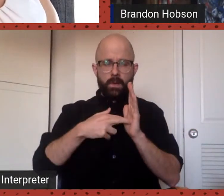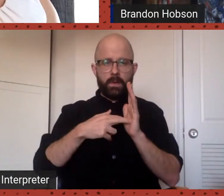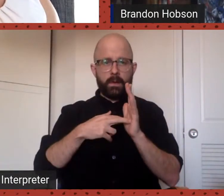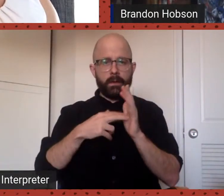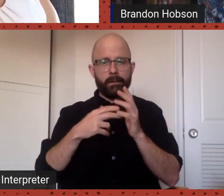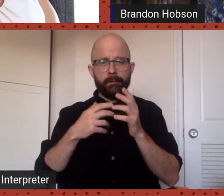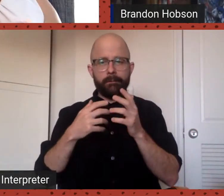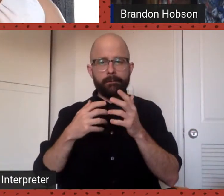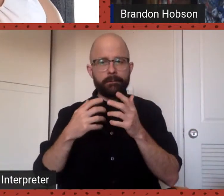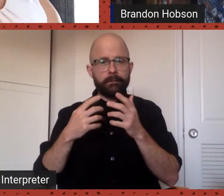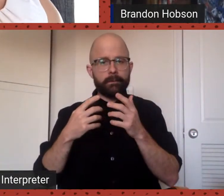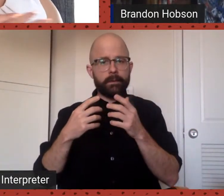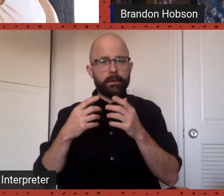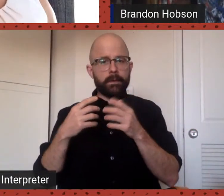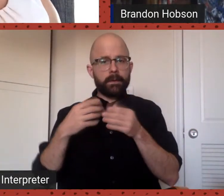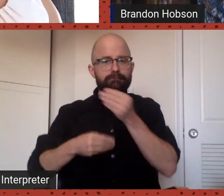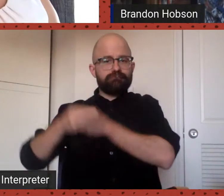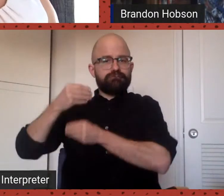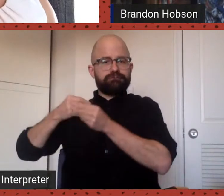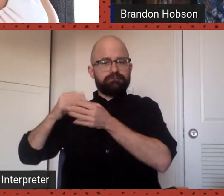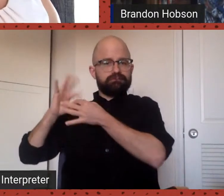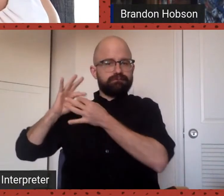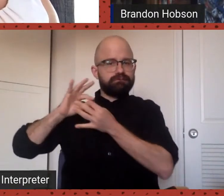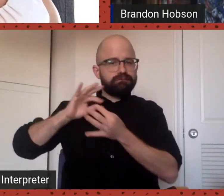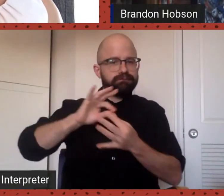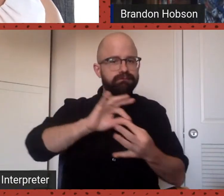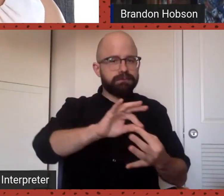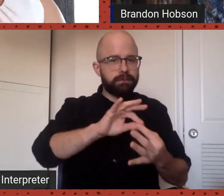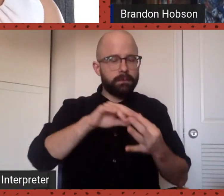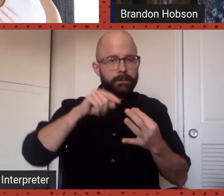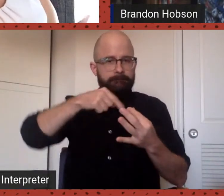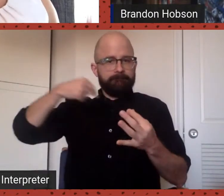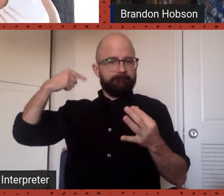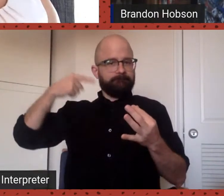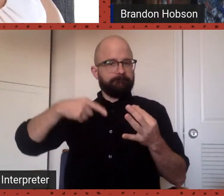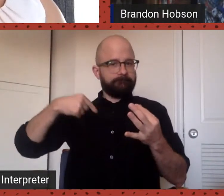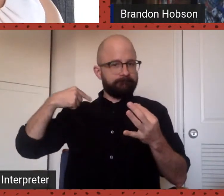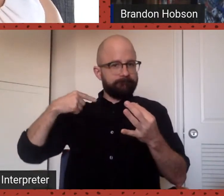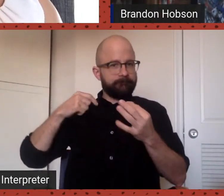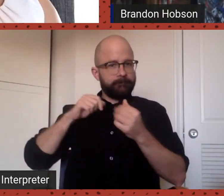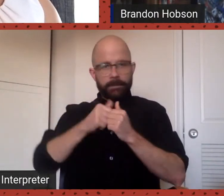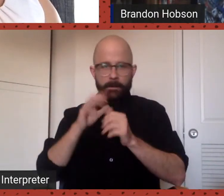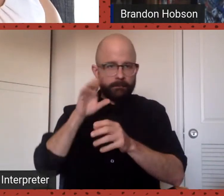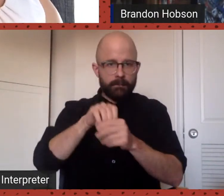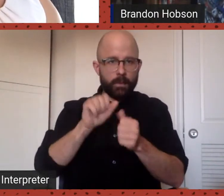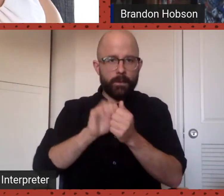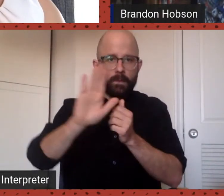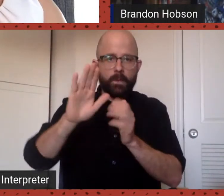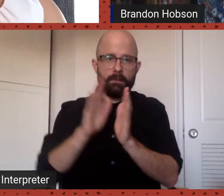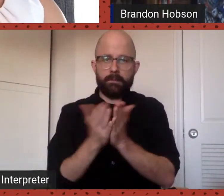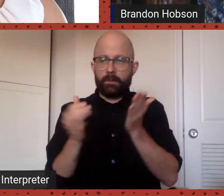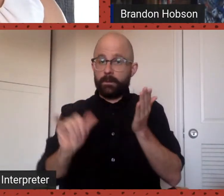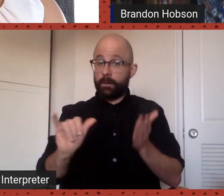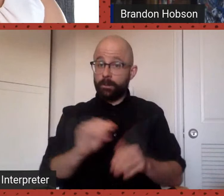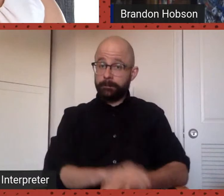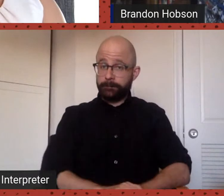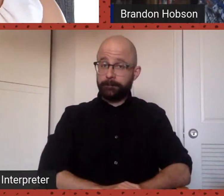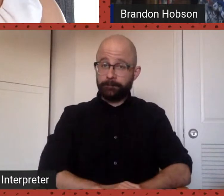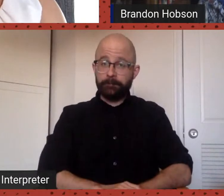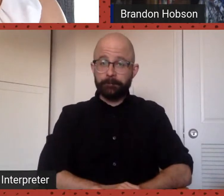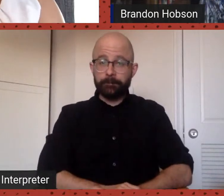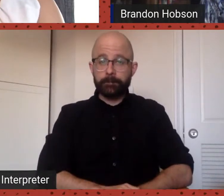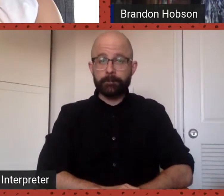intergenerationality and, relations between the generations plays in this text as well?